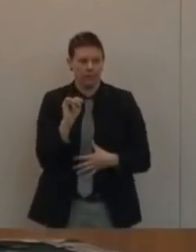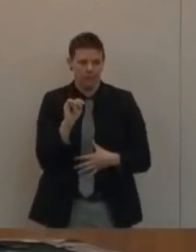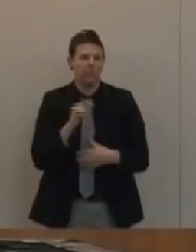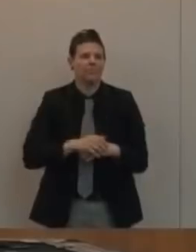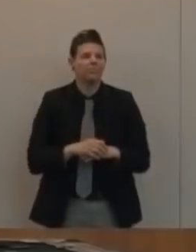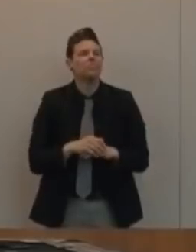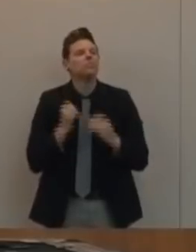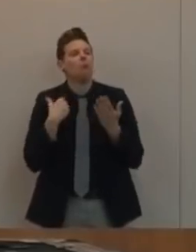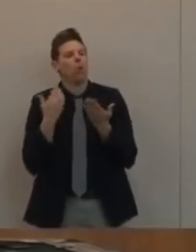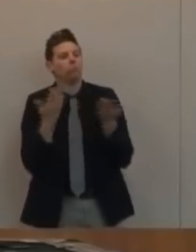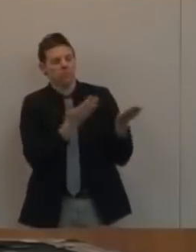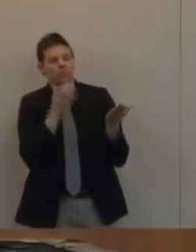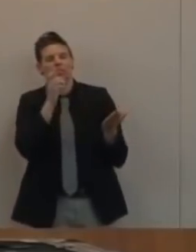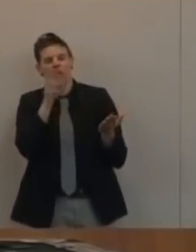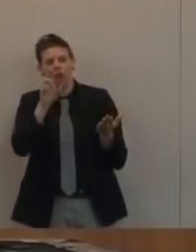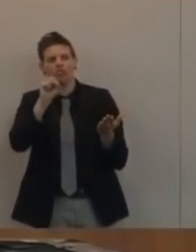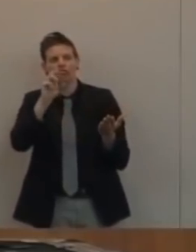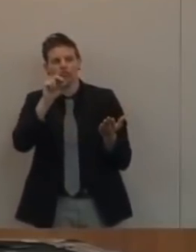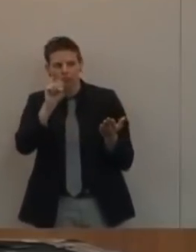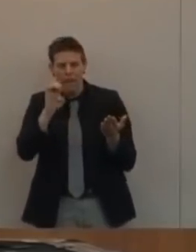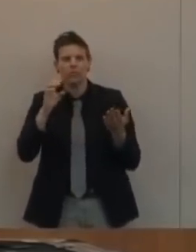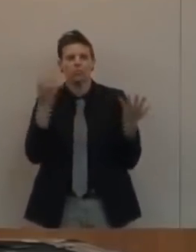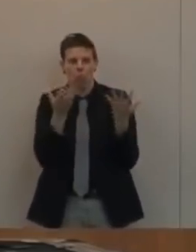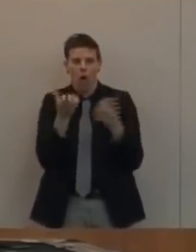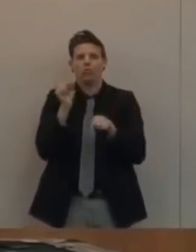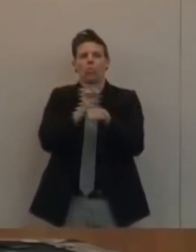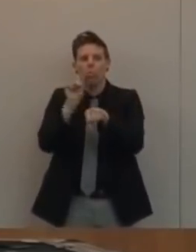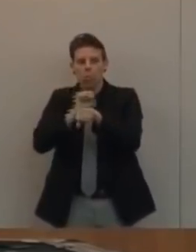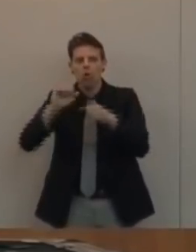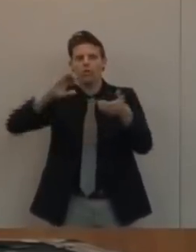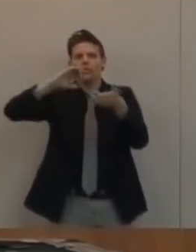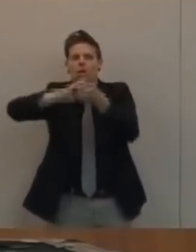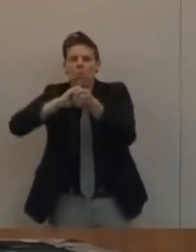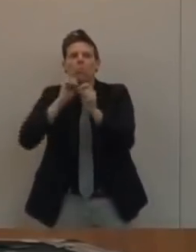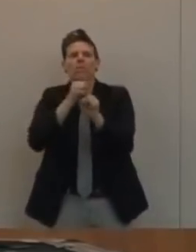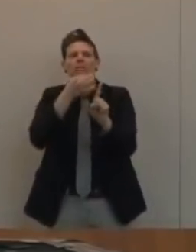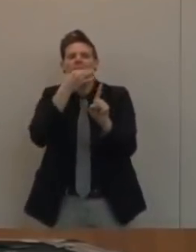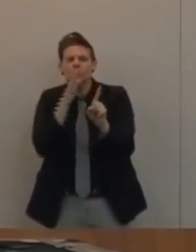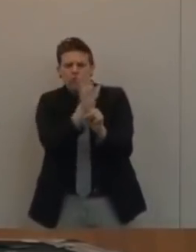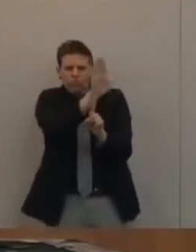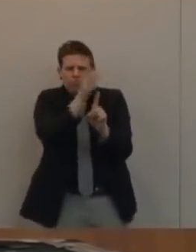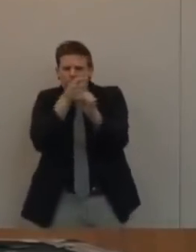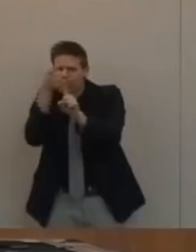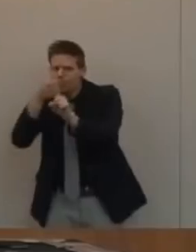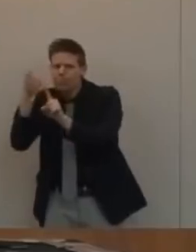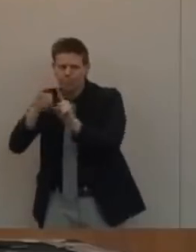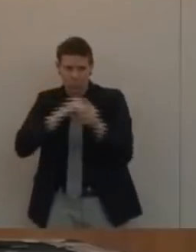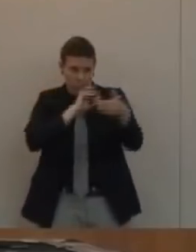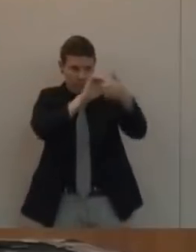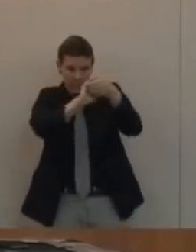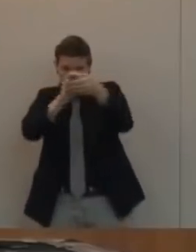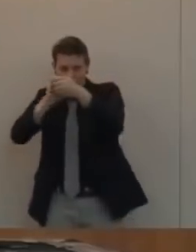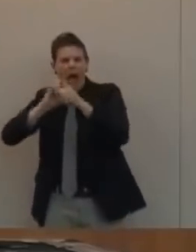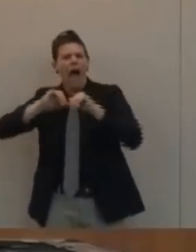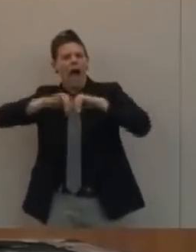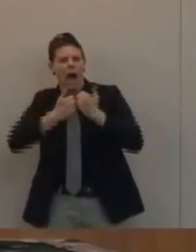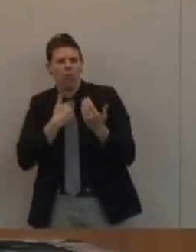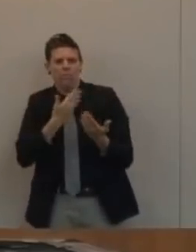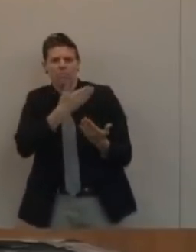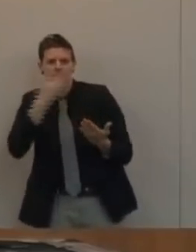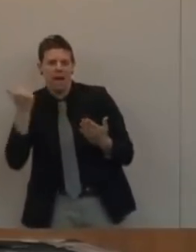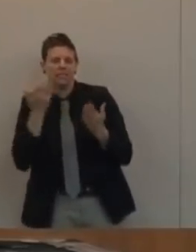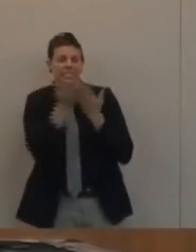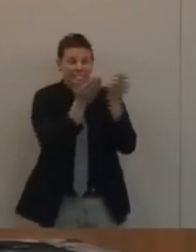he did, is to work with the experts in the state to make sure how we operate and deliver protects and supports